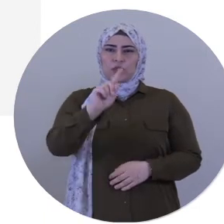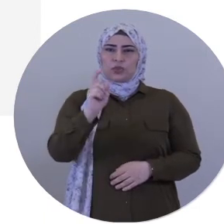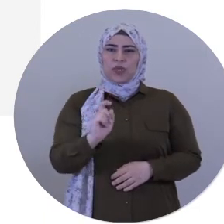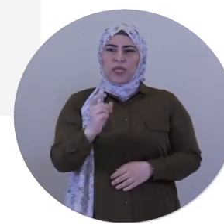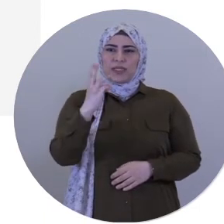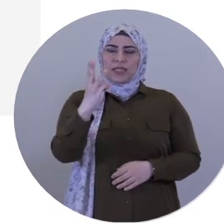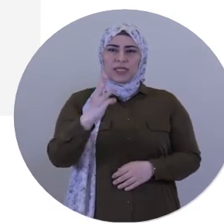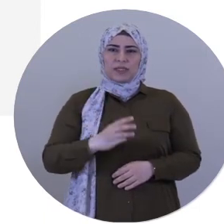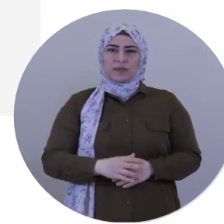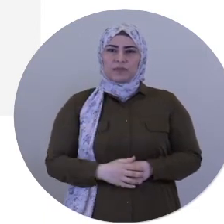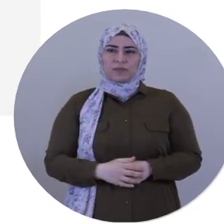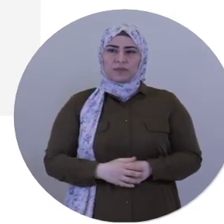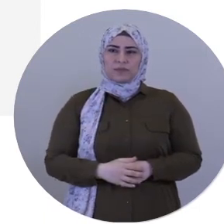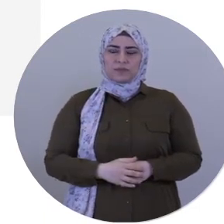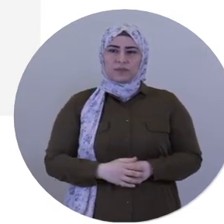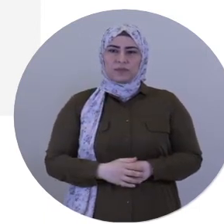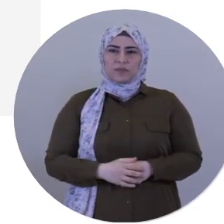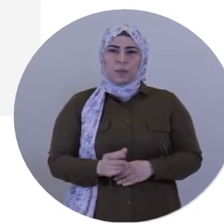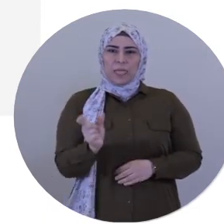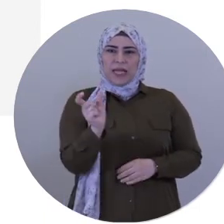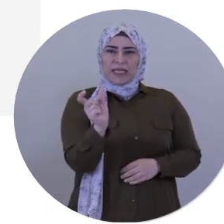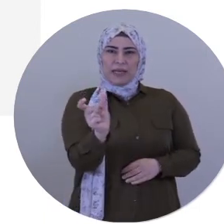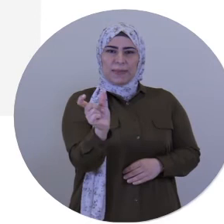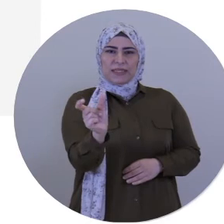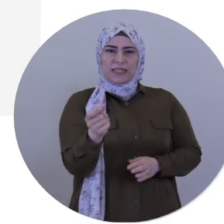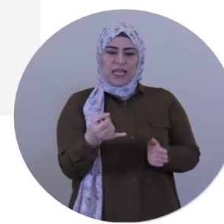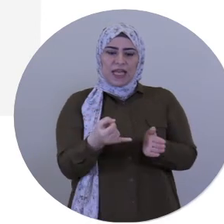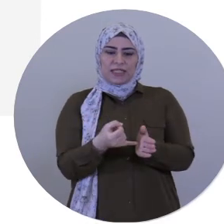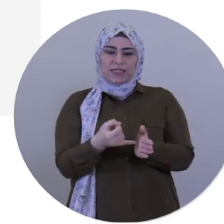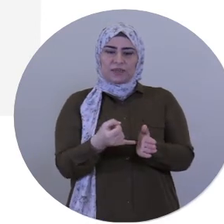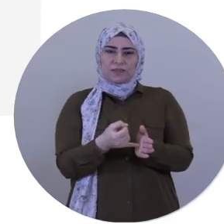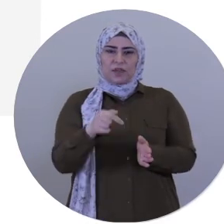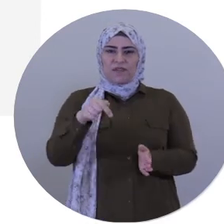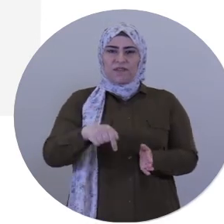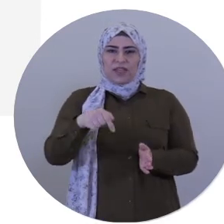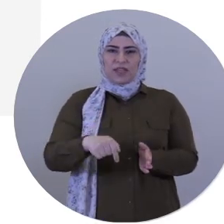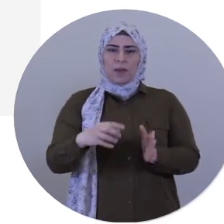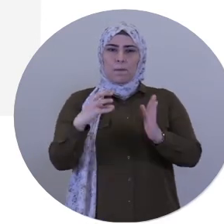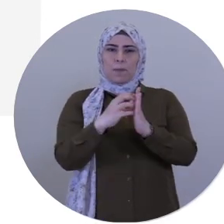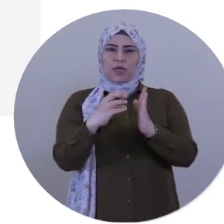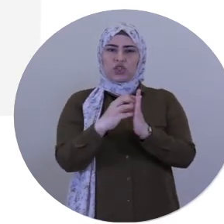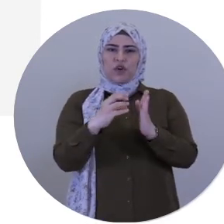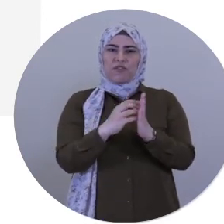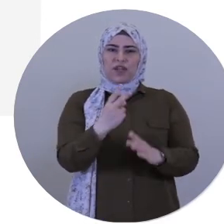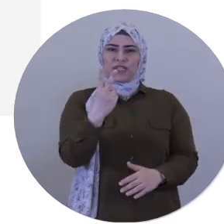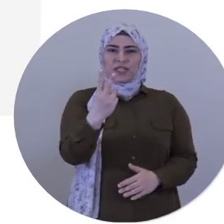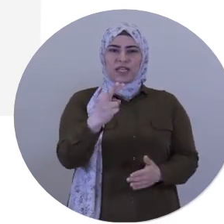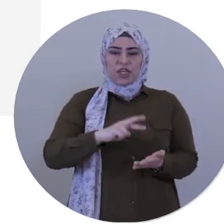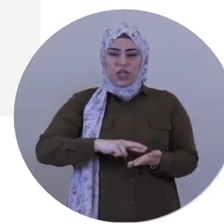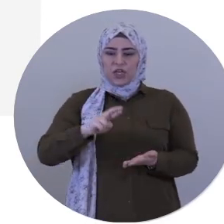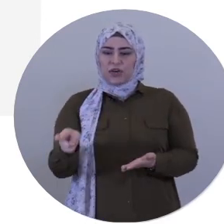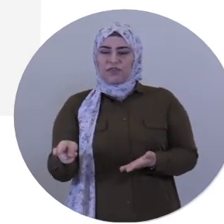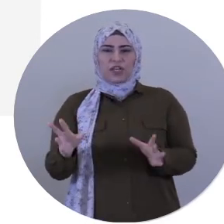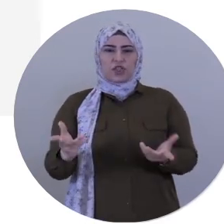3. What does the word it in the second paragraph refer to? Now here you may have to go back a